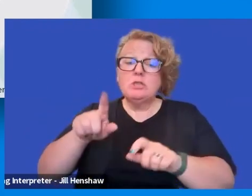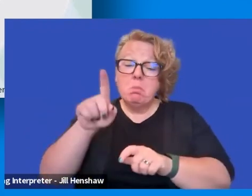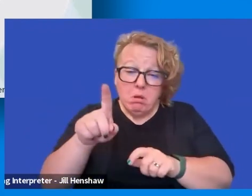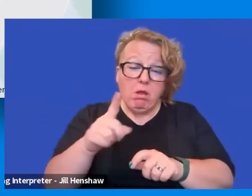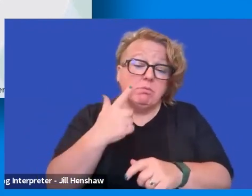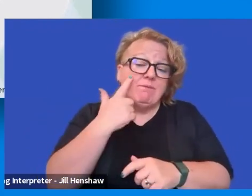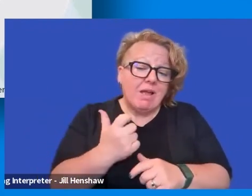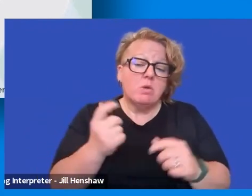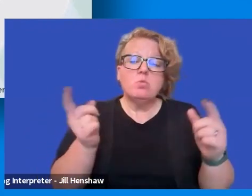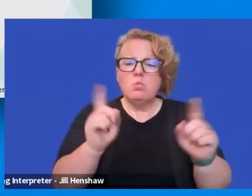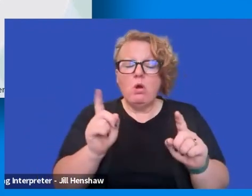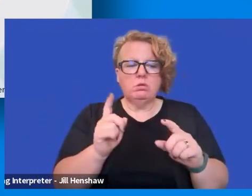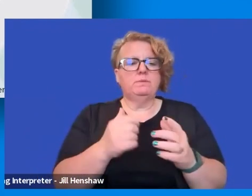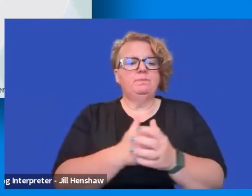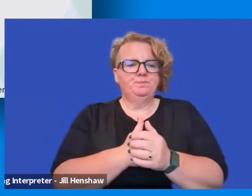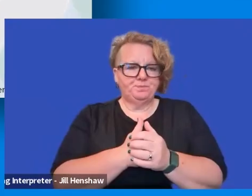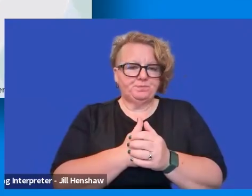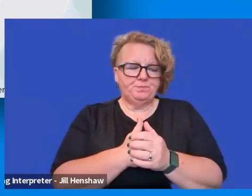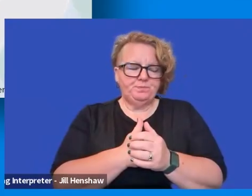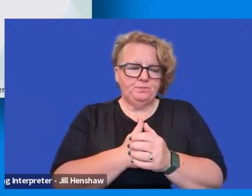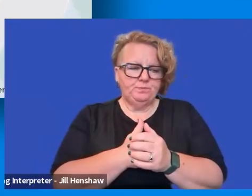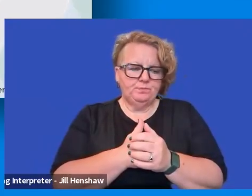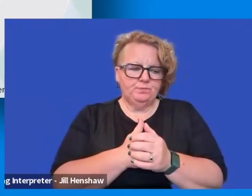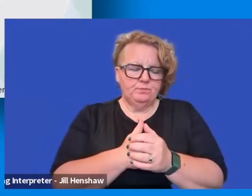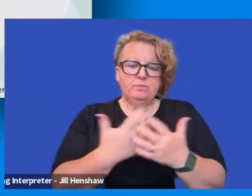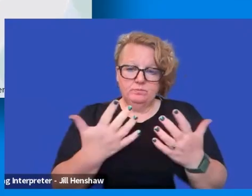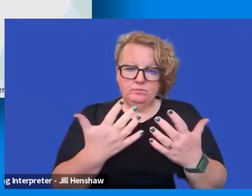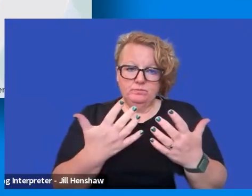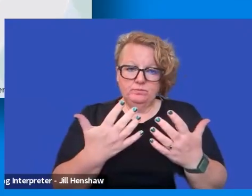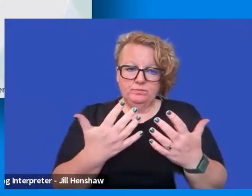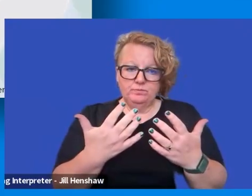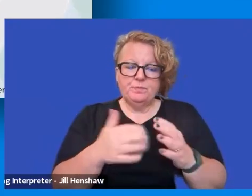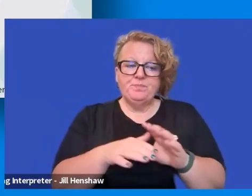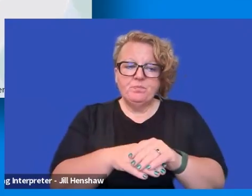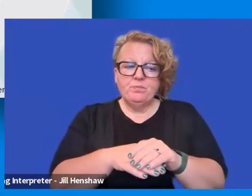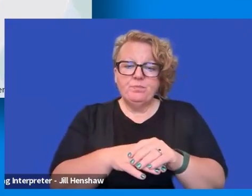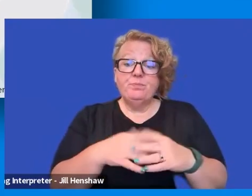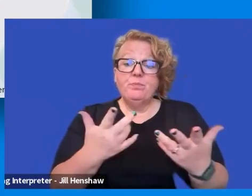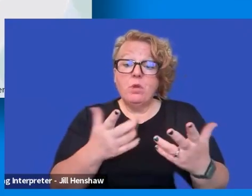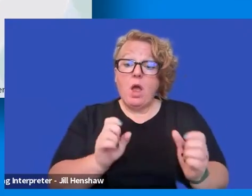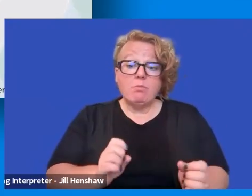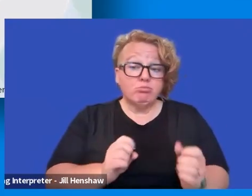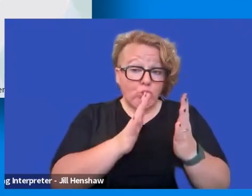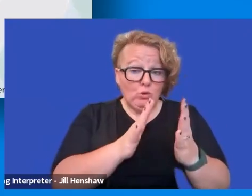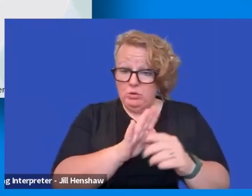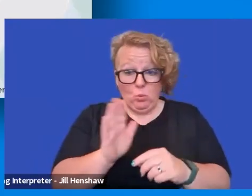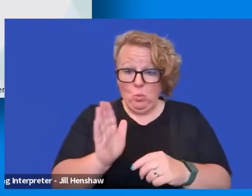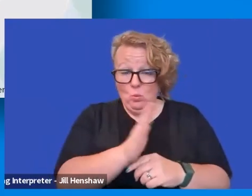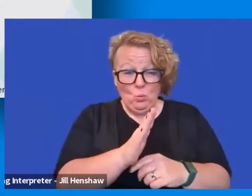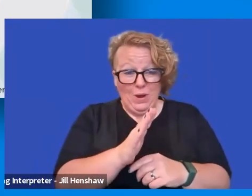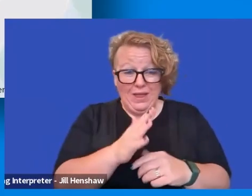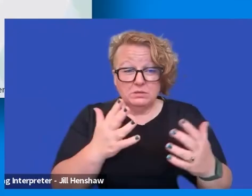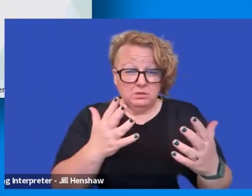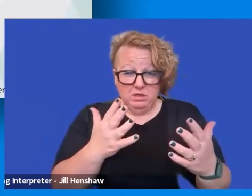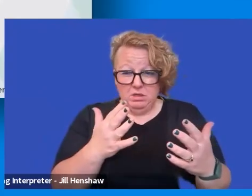find evidence that suggests that non-Western approaches are still at risk to be evaluated as unscientific,